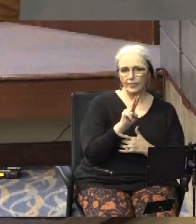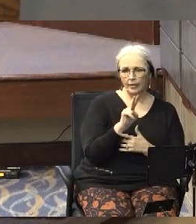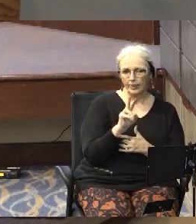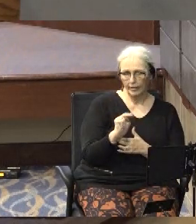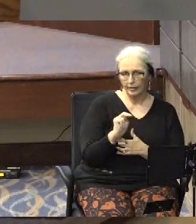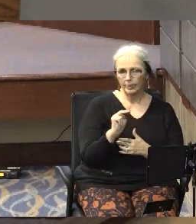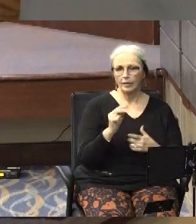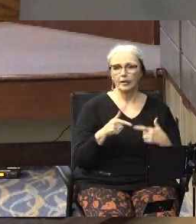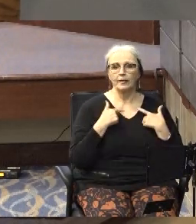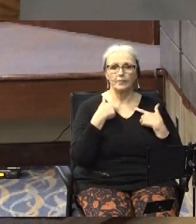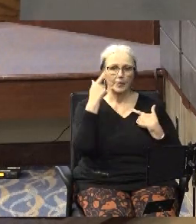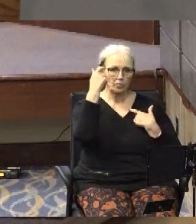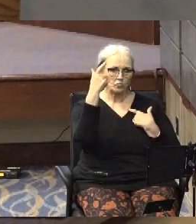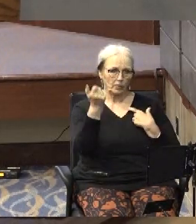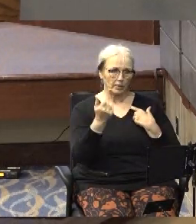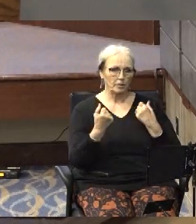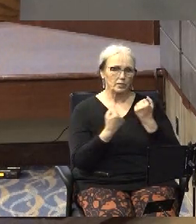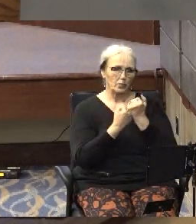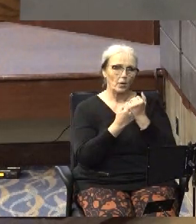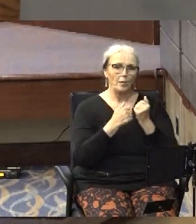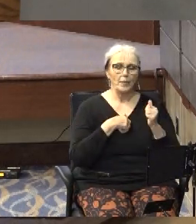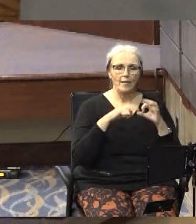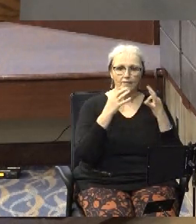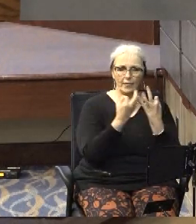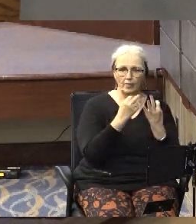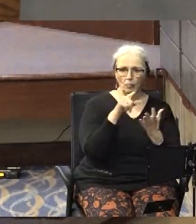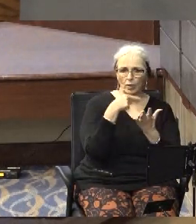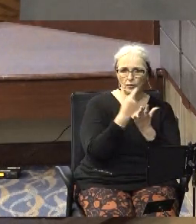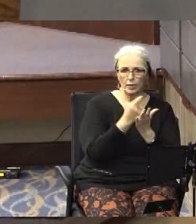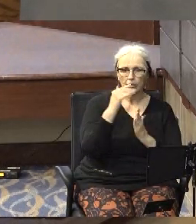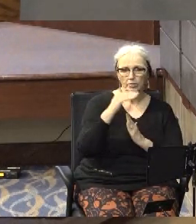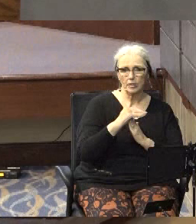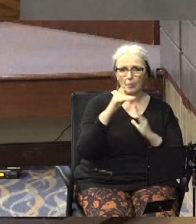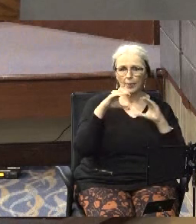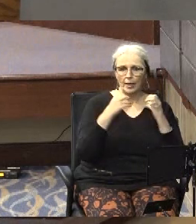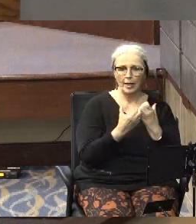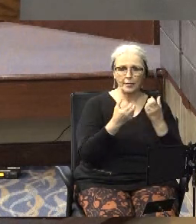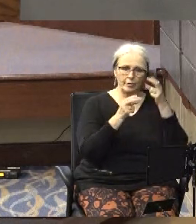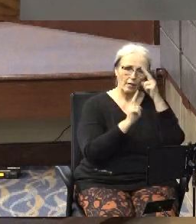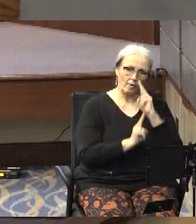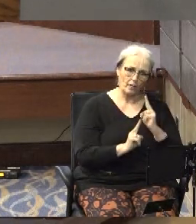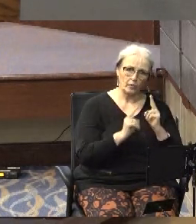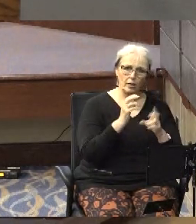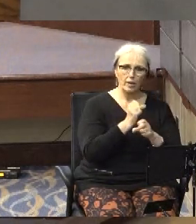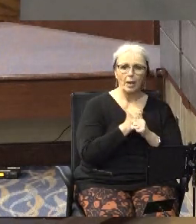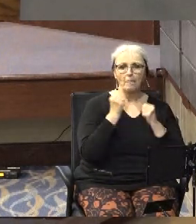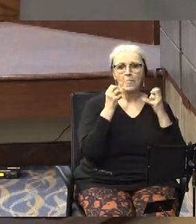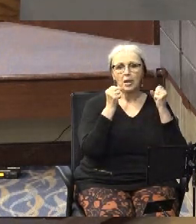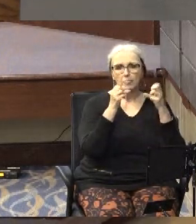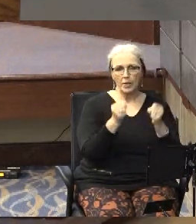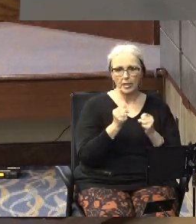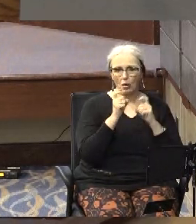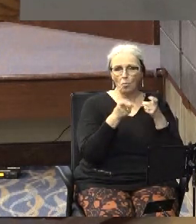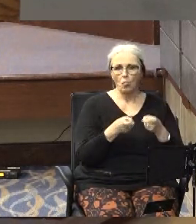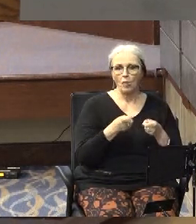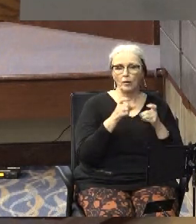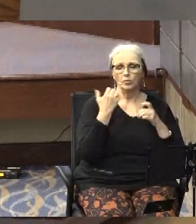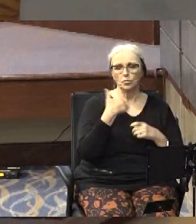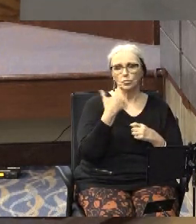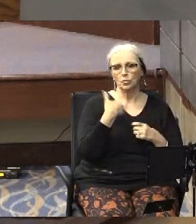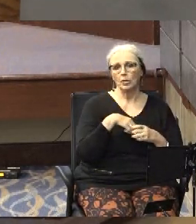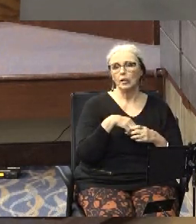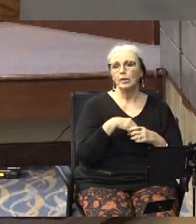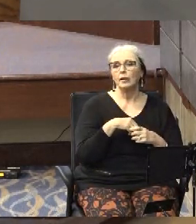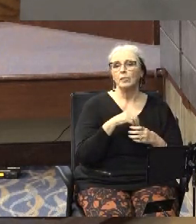dream and providing for my family. I graduated at the top of my class with honors and received multiple awards for outstanding academic